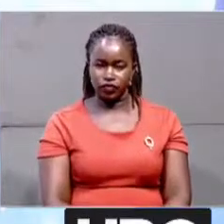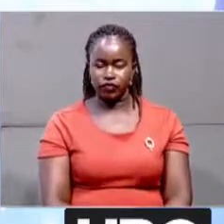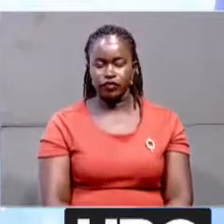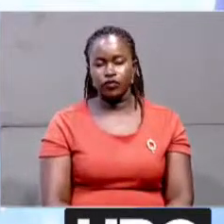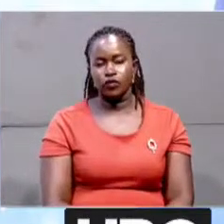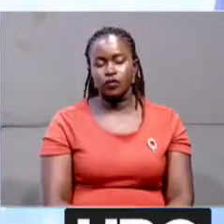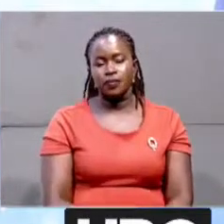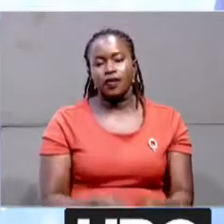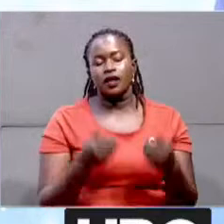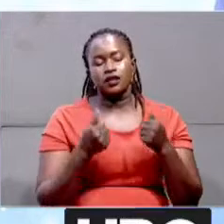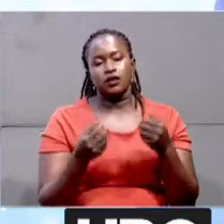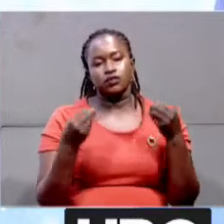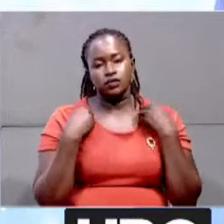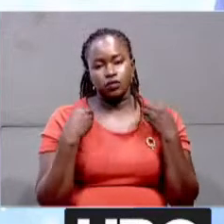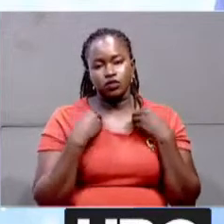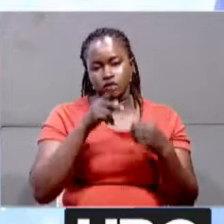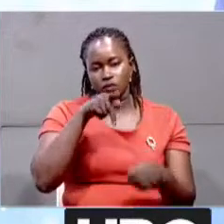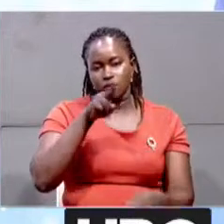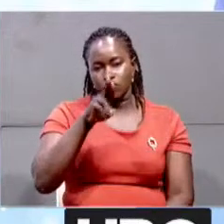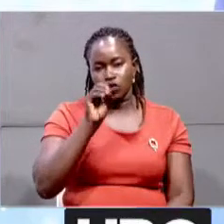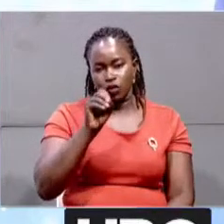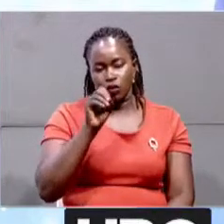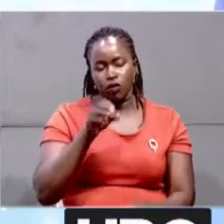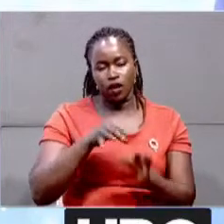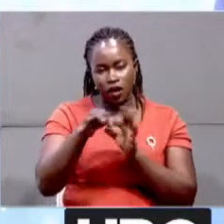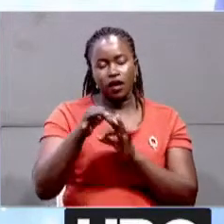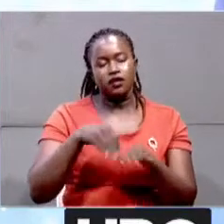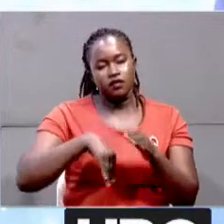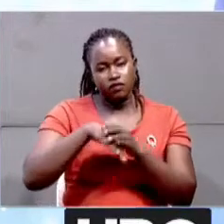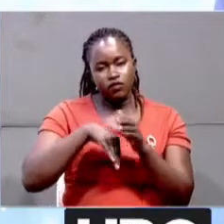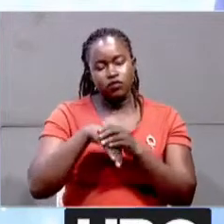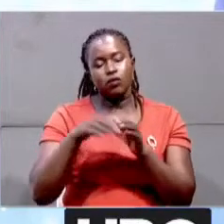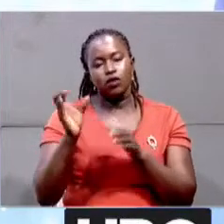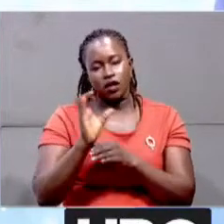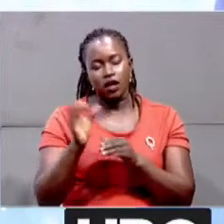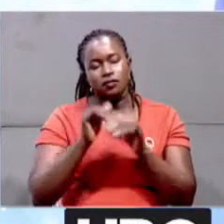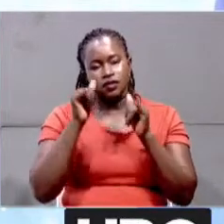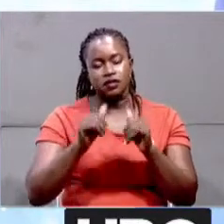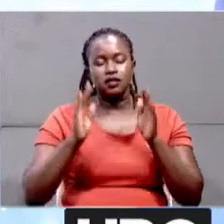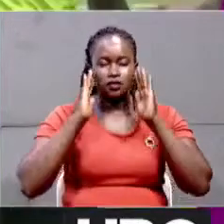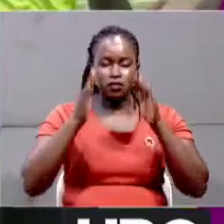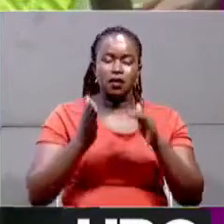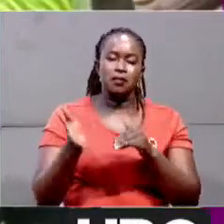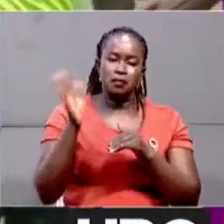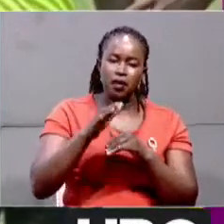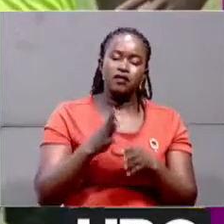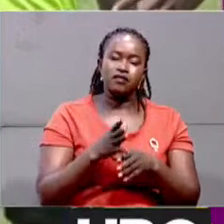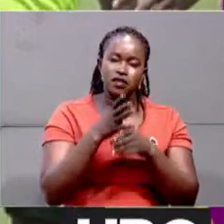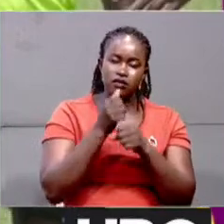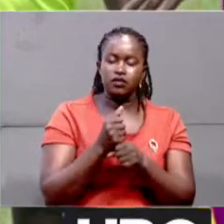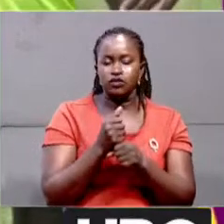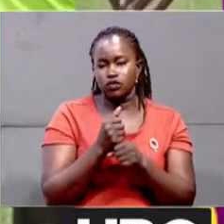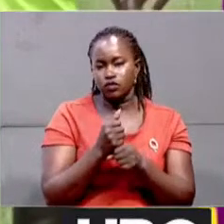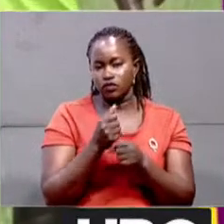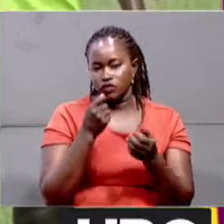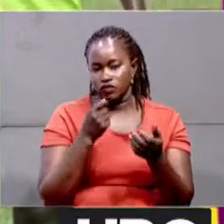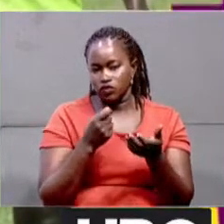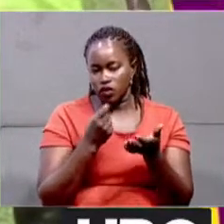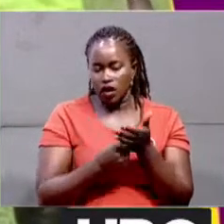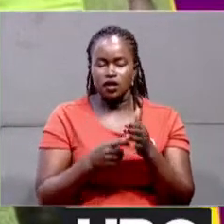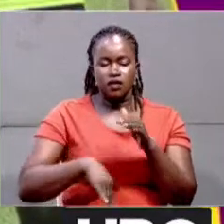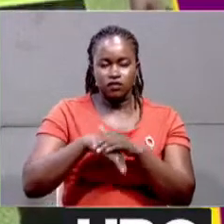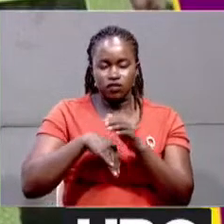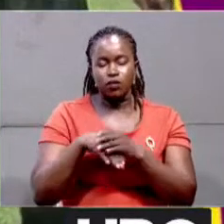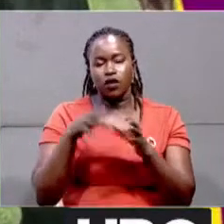And now over to sports. Proline Football Club has remained on course for a return to the Federation of Uganda Football Association